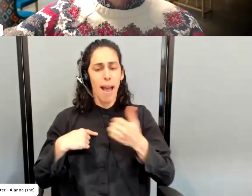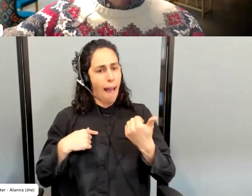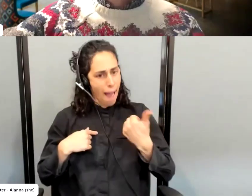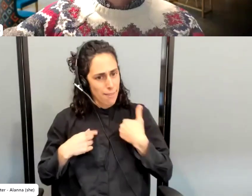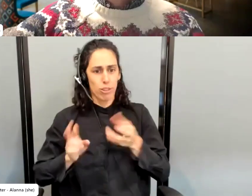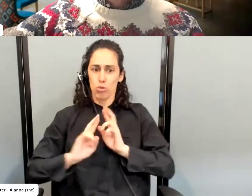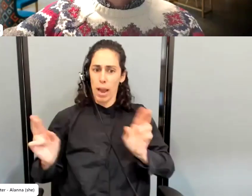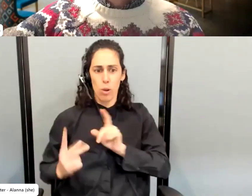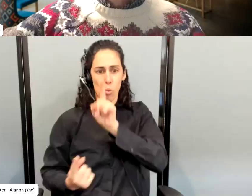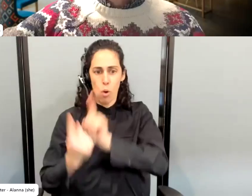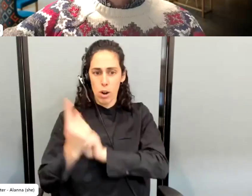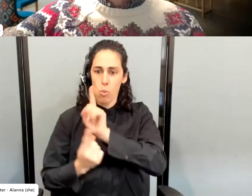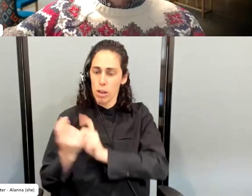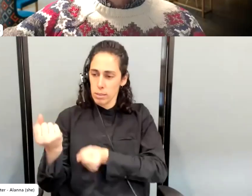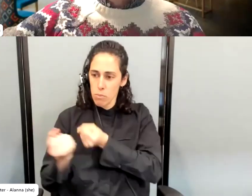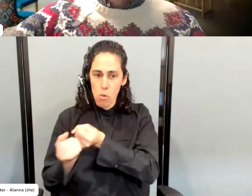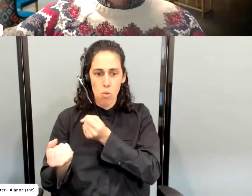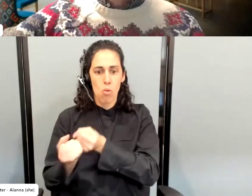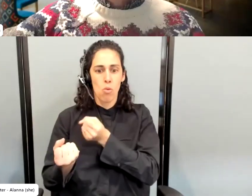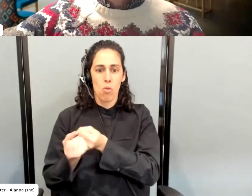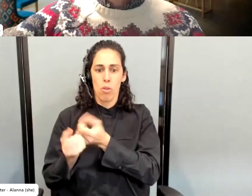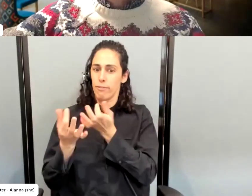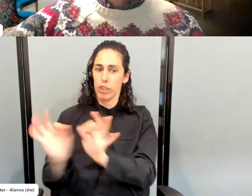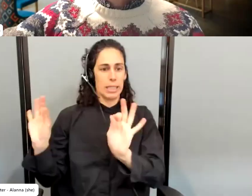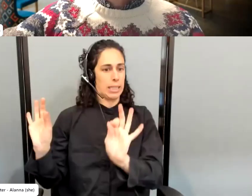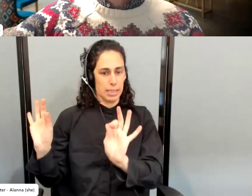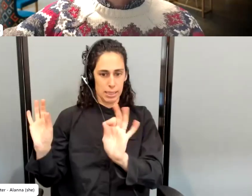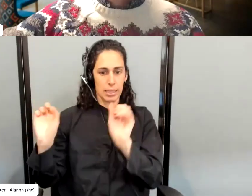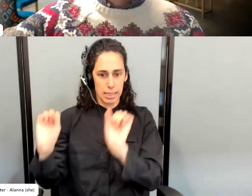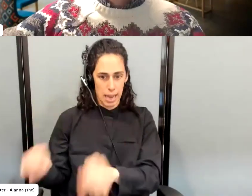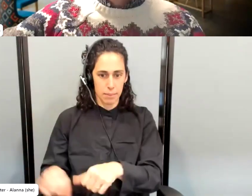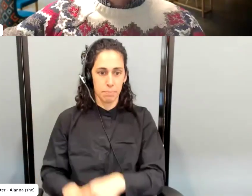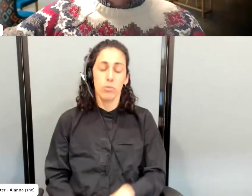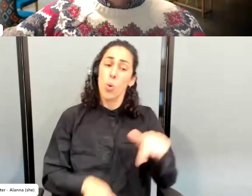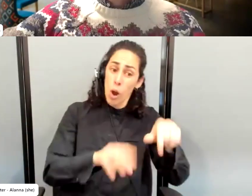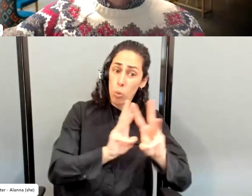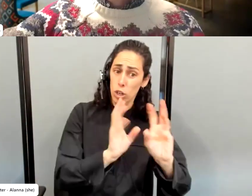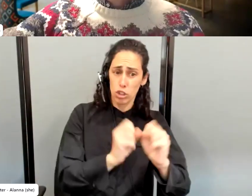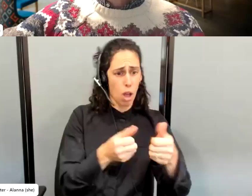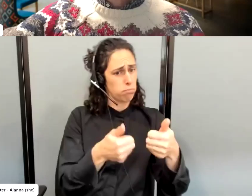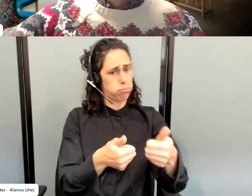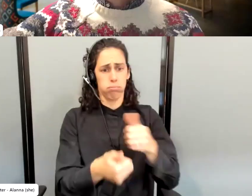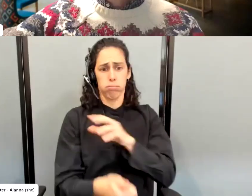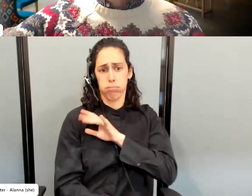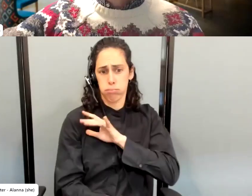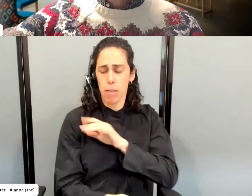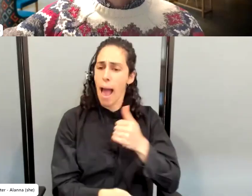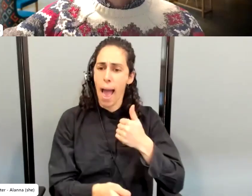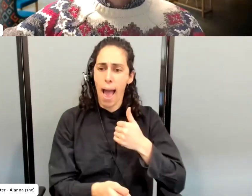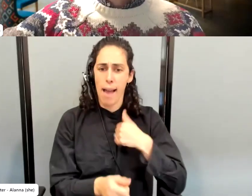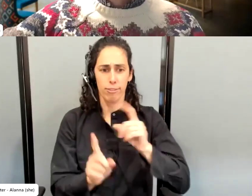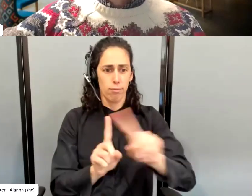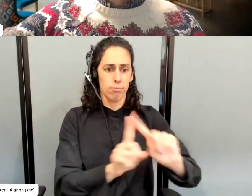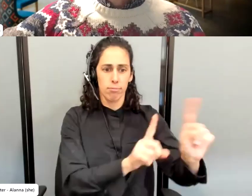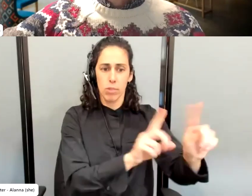and webinars are another way that we help to make sure that folks are supported across Canada. We've got lots of different workshop topics, and you can see those